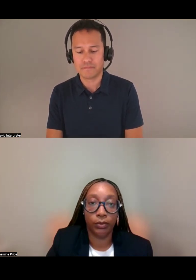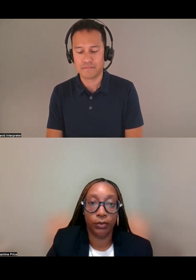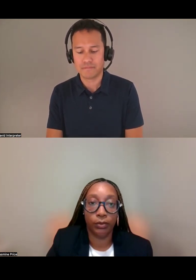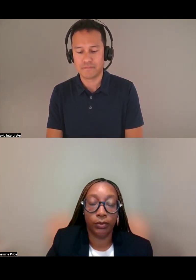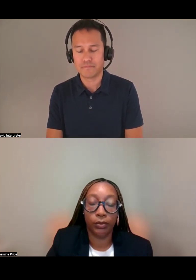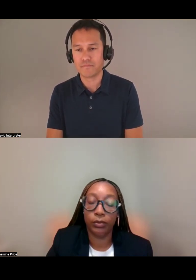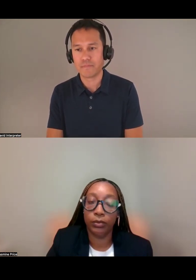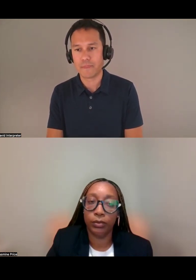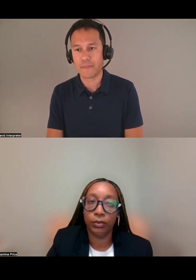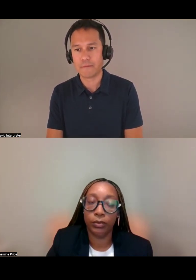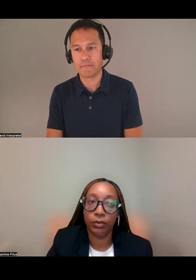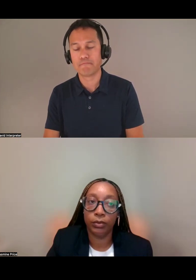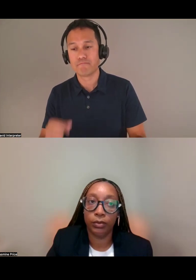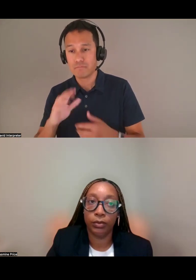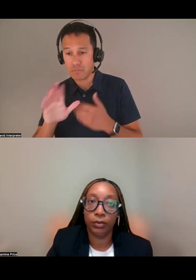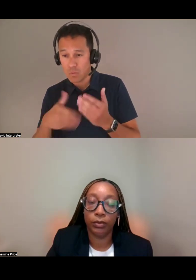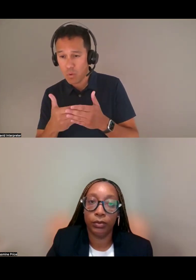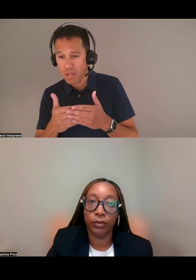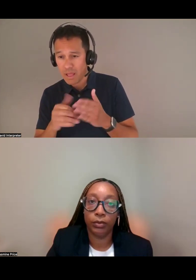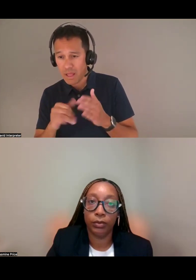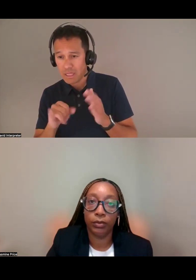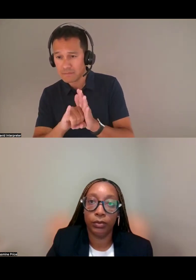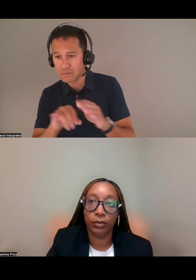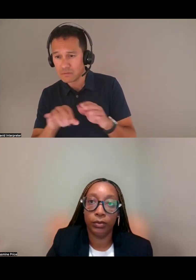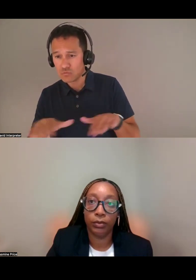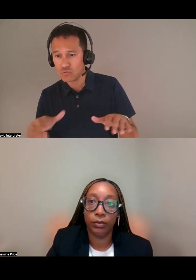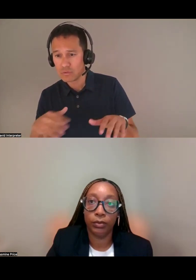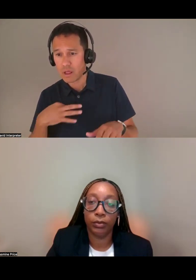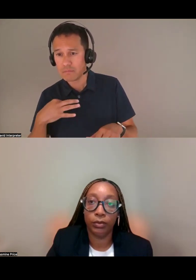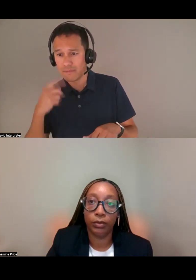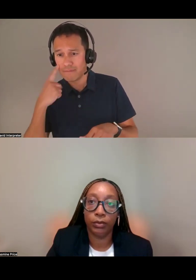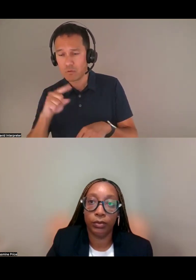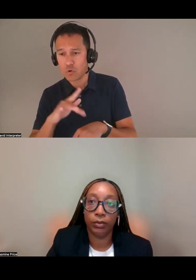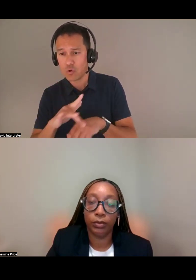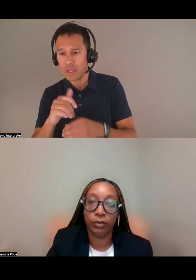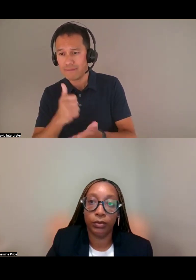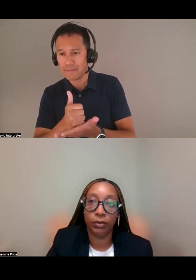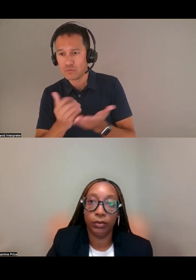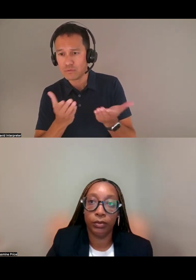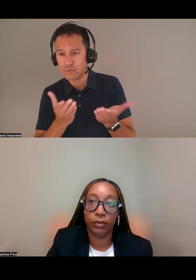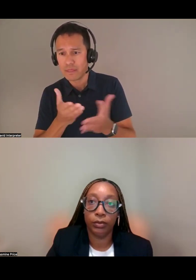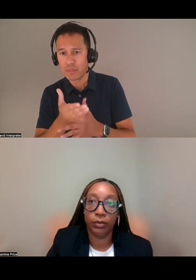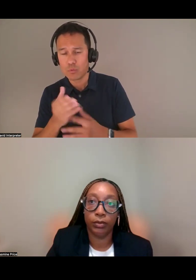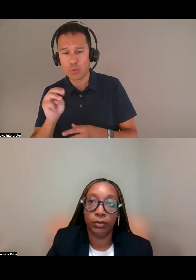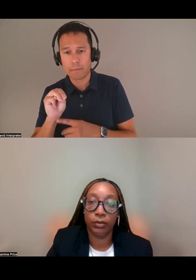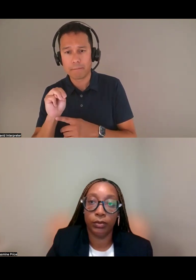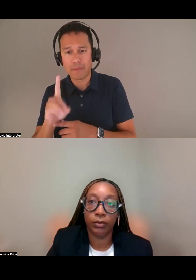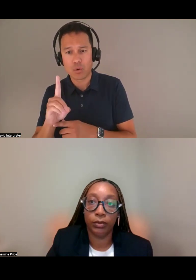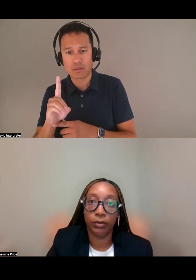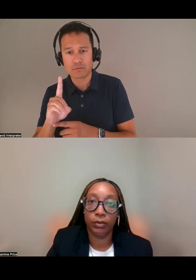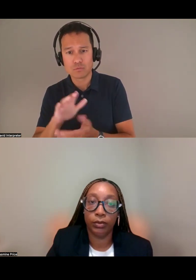She's asking, are all identified children eligible for early intervention services through the Maryland School for the Deaf?